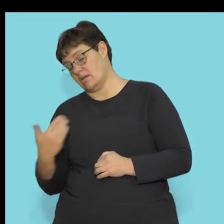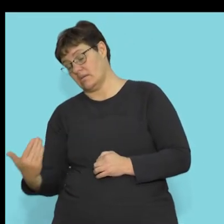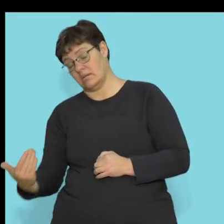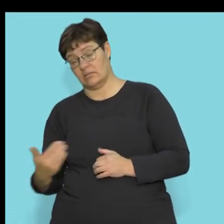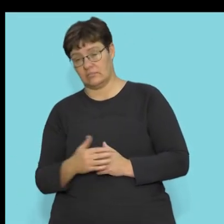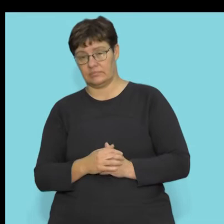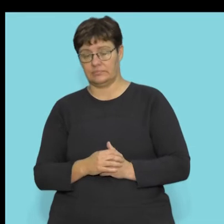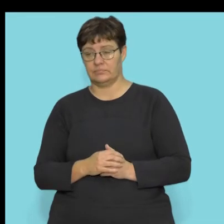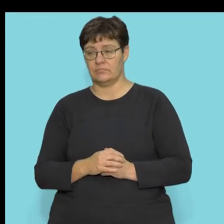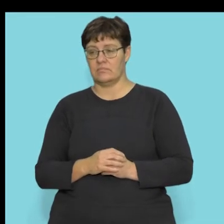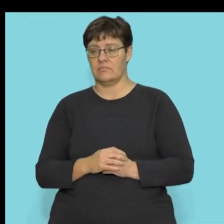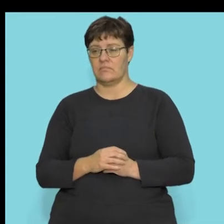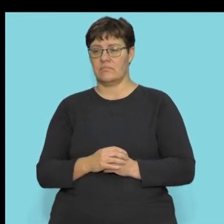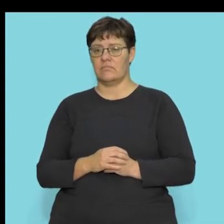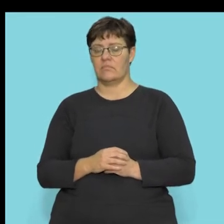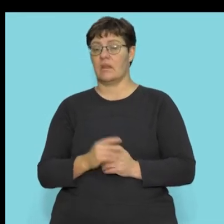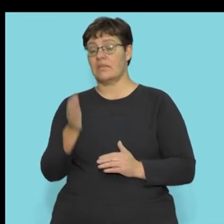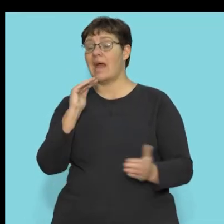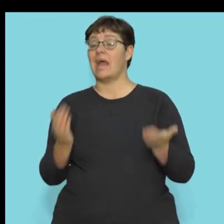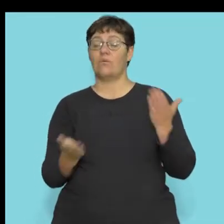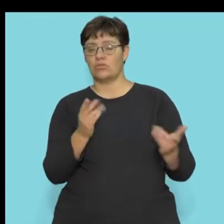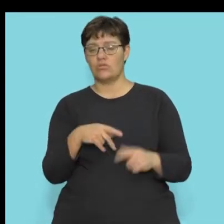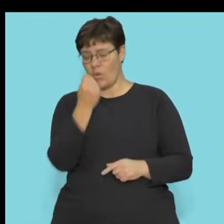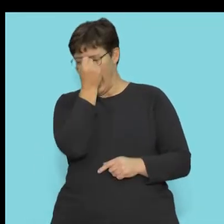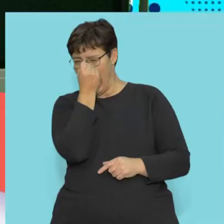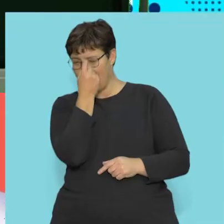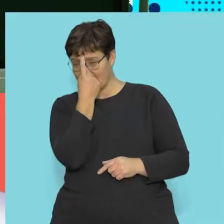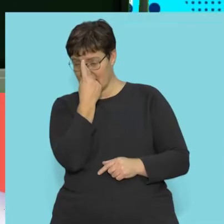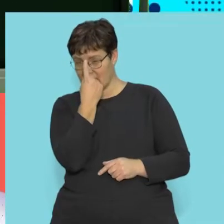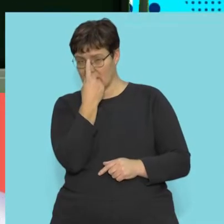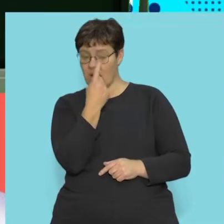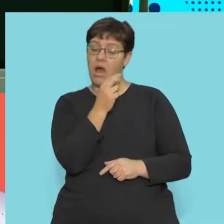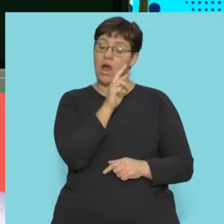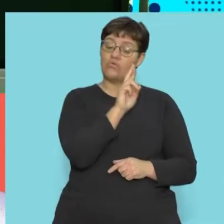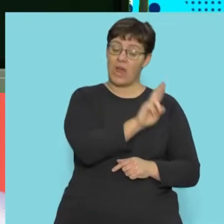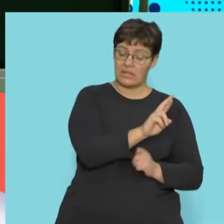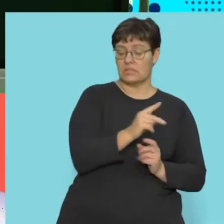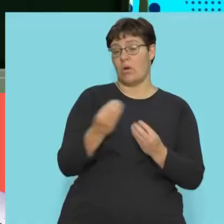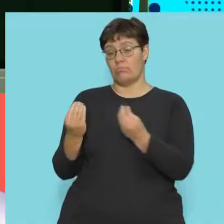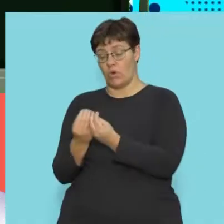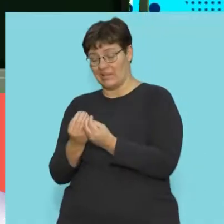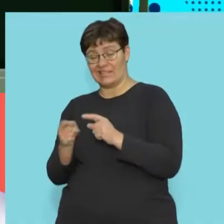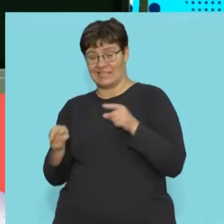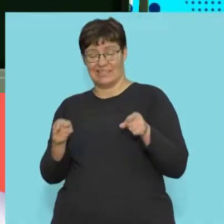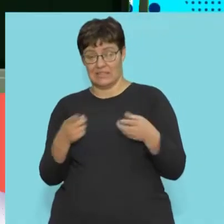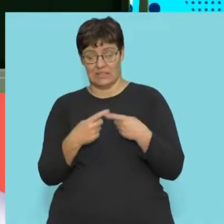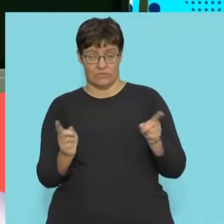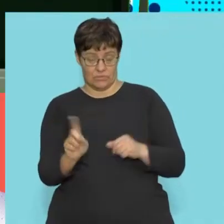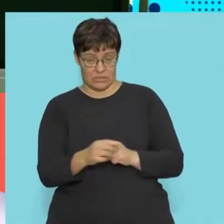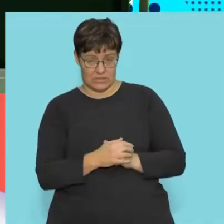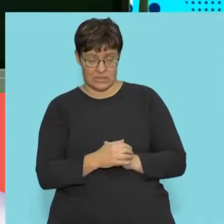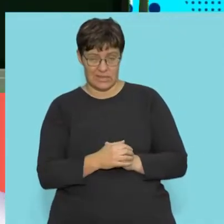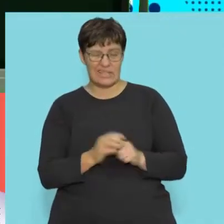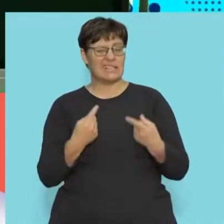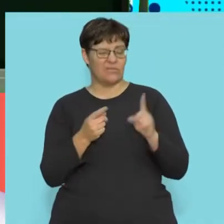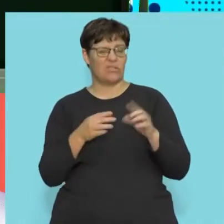coming onto the left-hand side. So this equation required that you understand what the reactants were and the products. So a very different way of testing